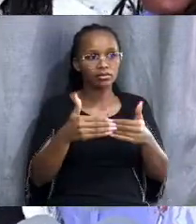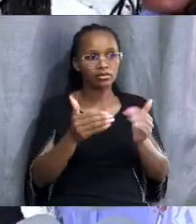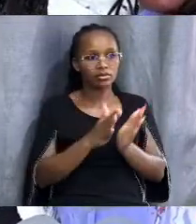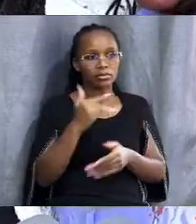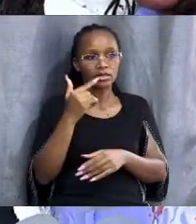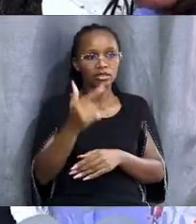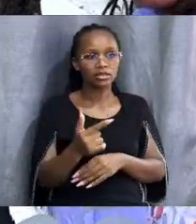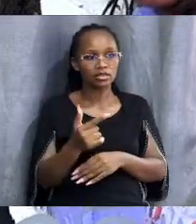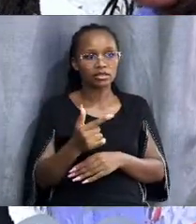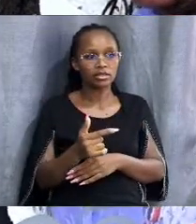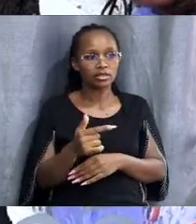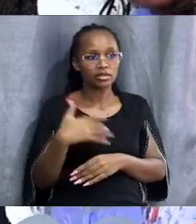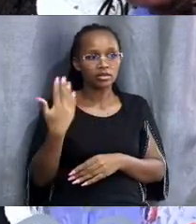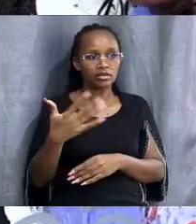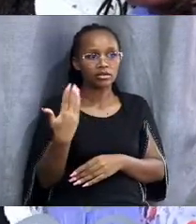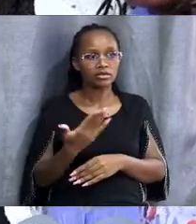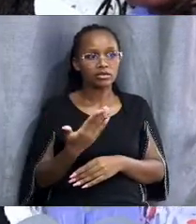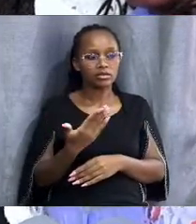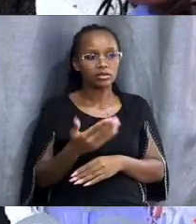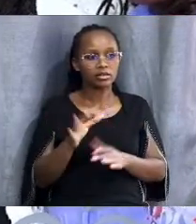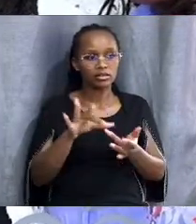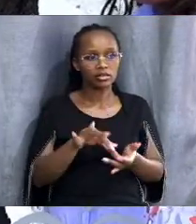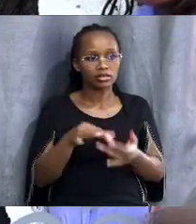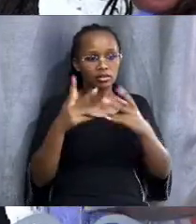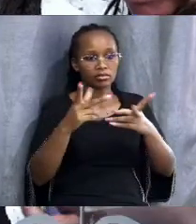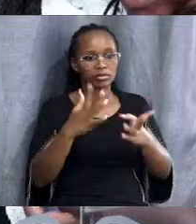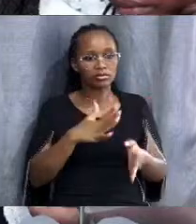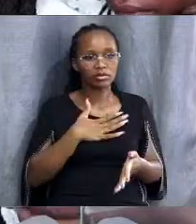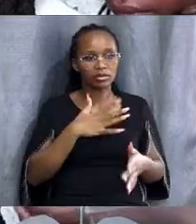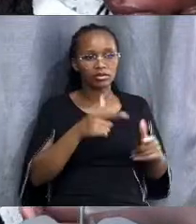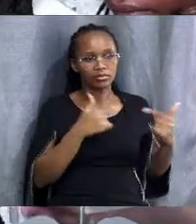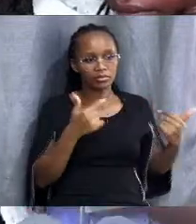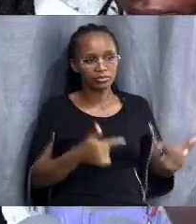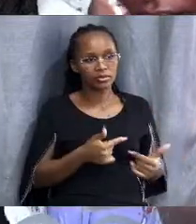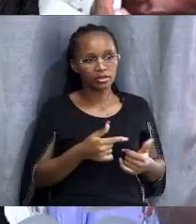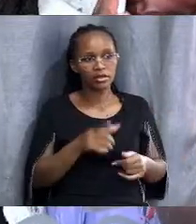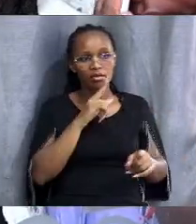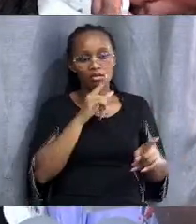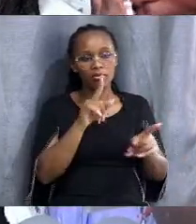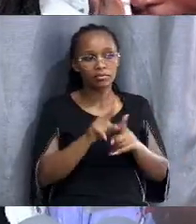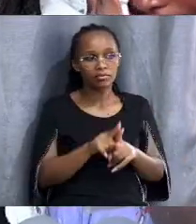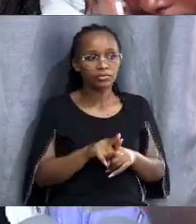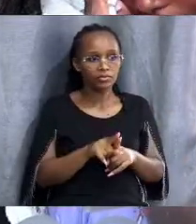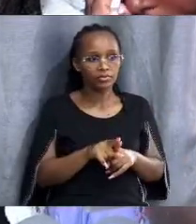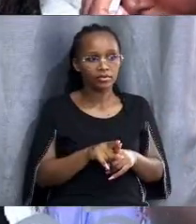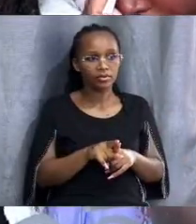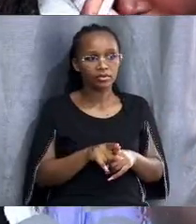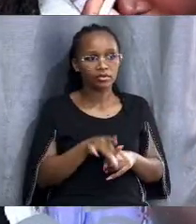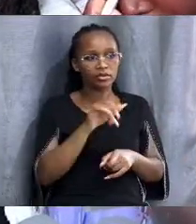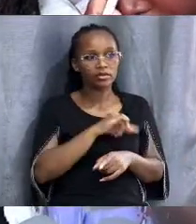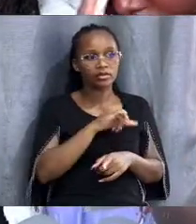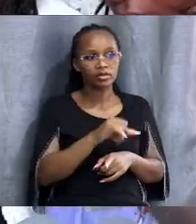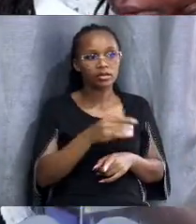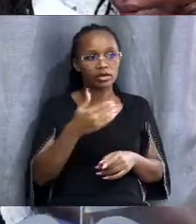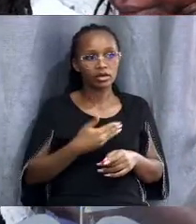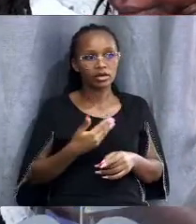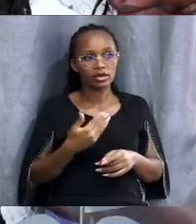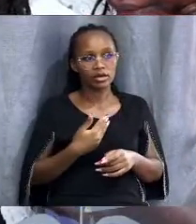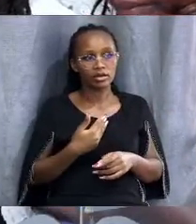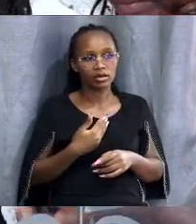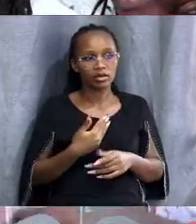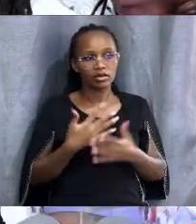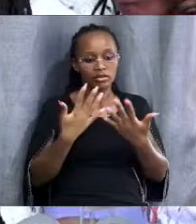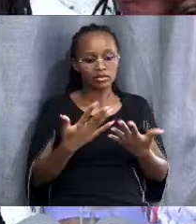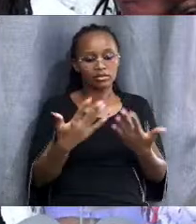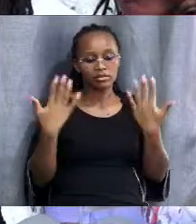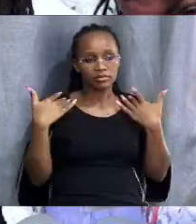is. You will always hold a special place in my heart, dear brother. May your soul find solace in the arms